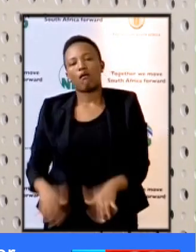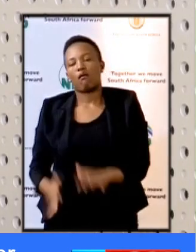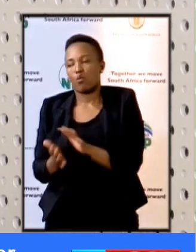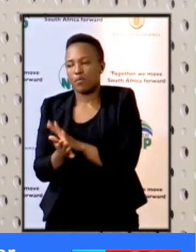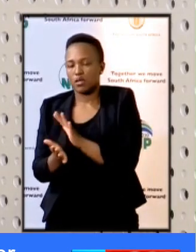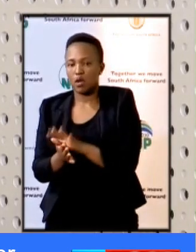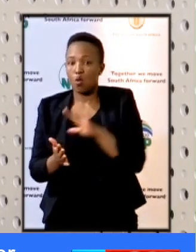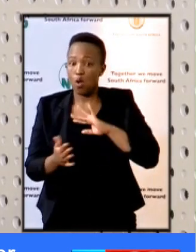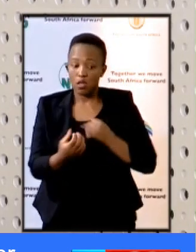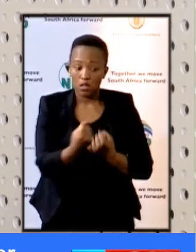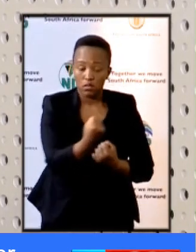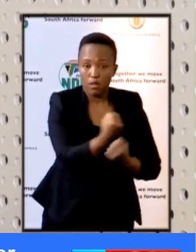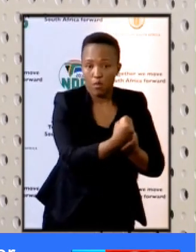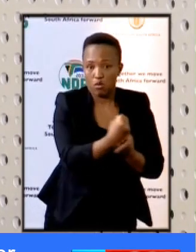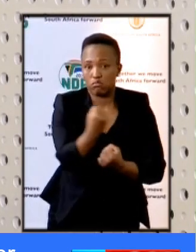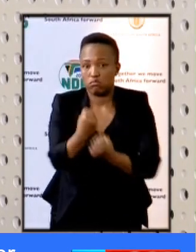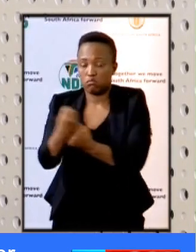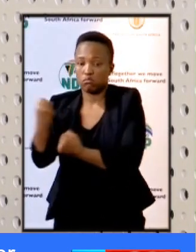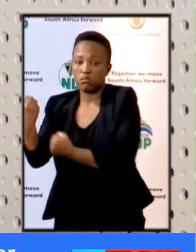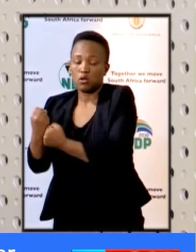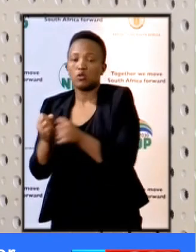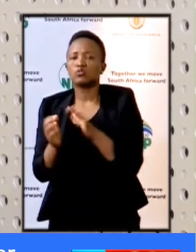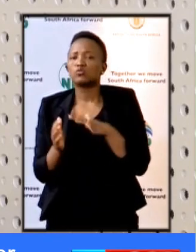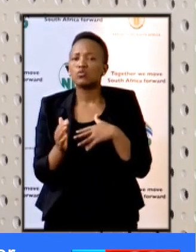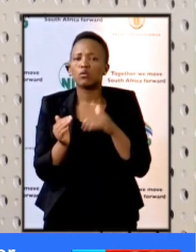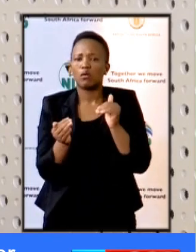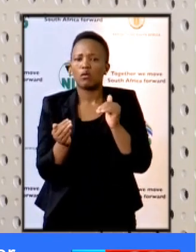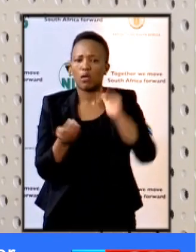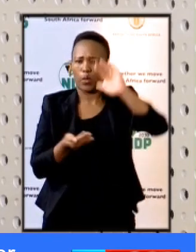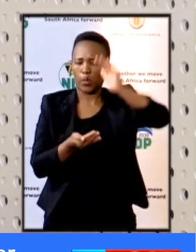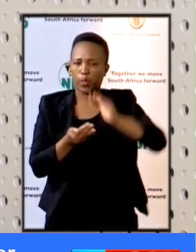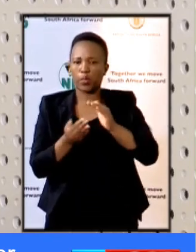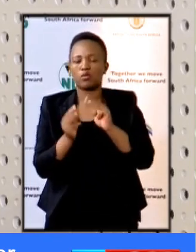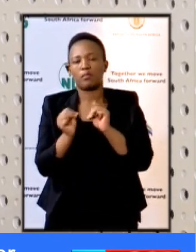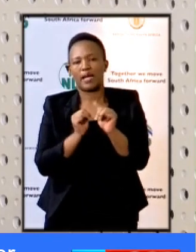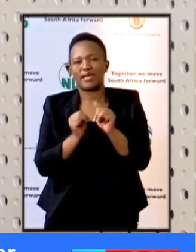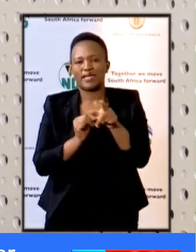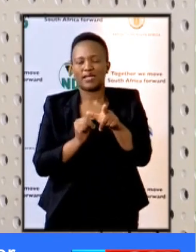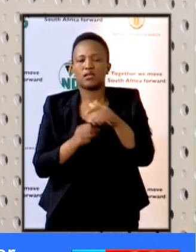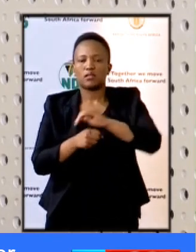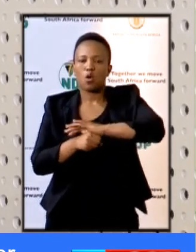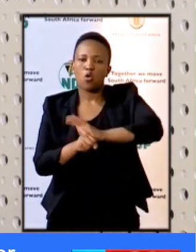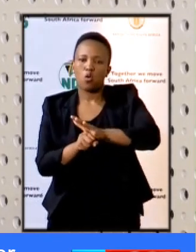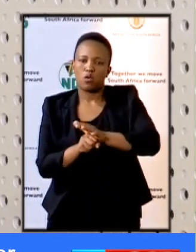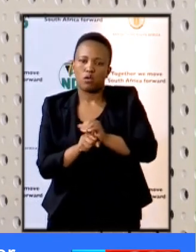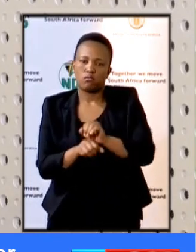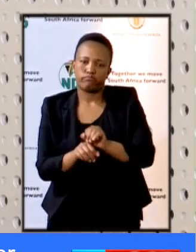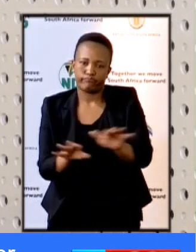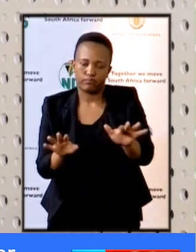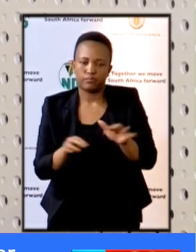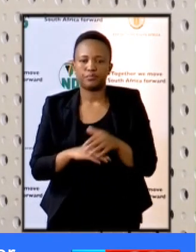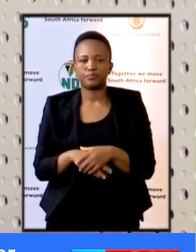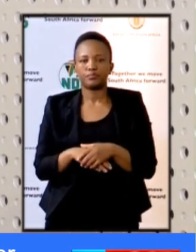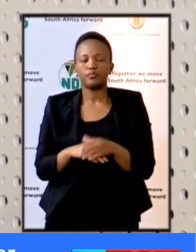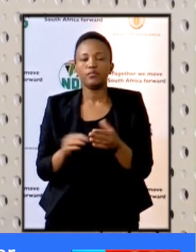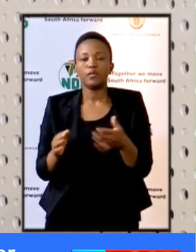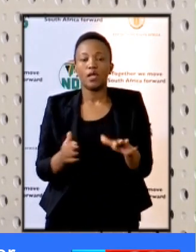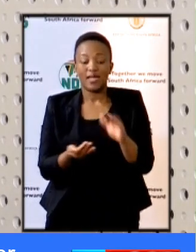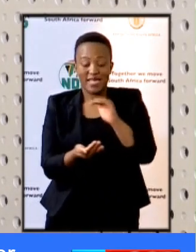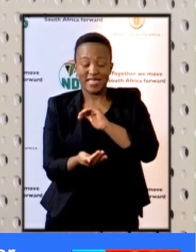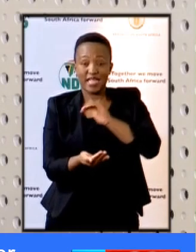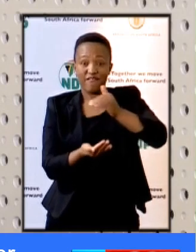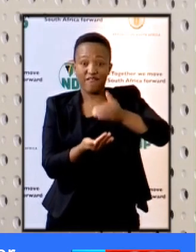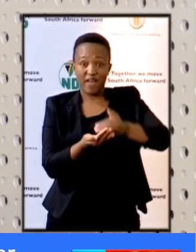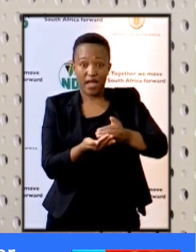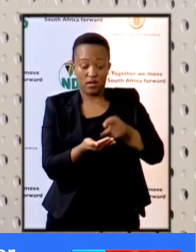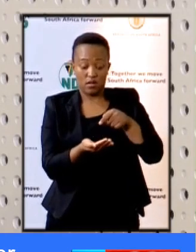support of the management of COVID-19. In this regard, I'm happy to announce that funding has been set